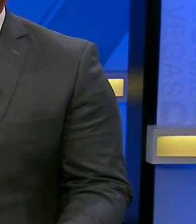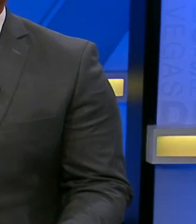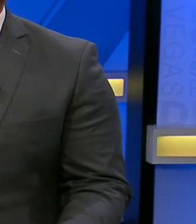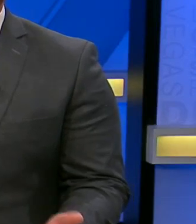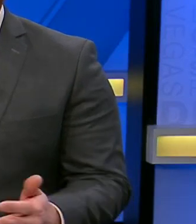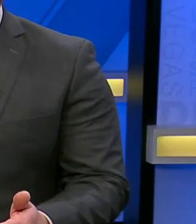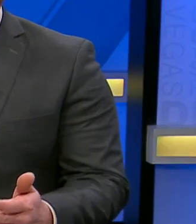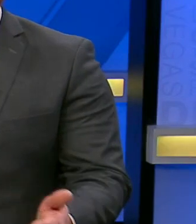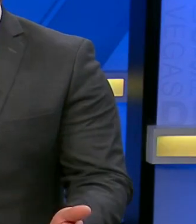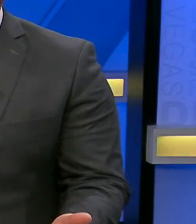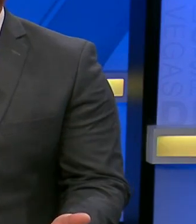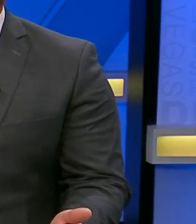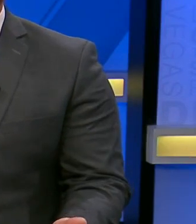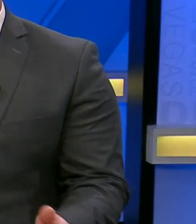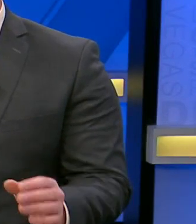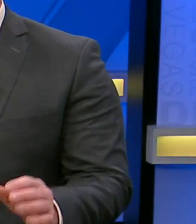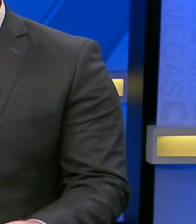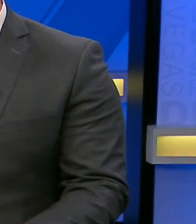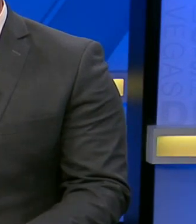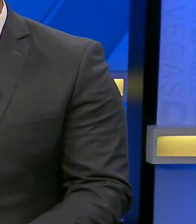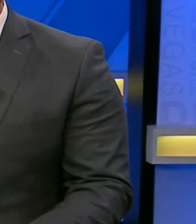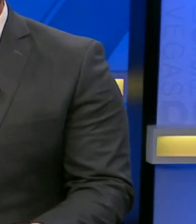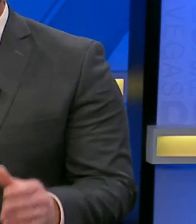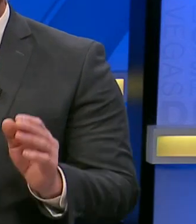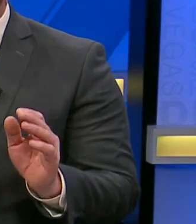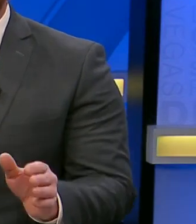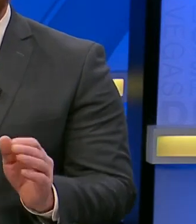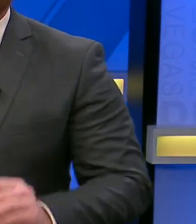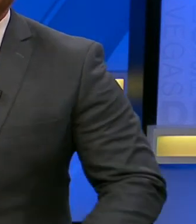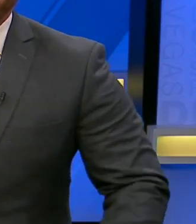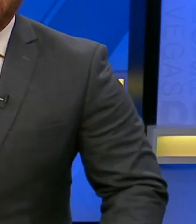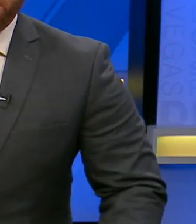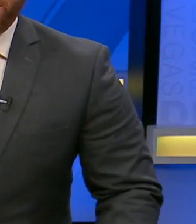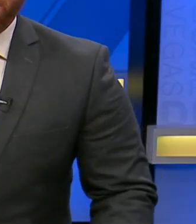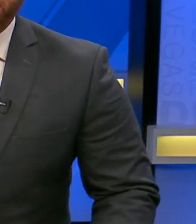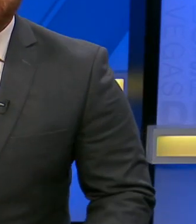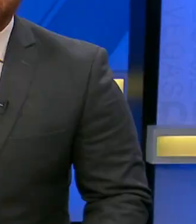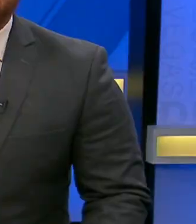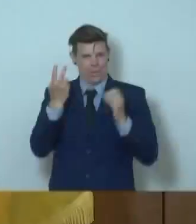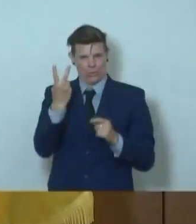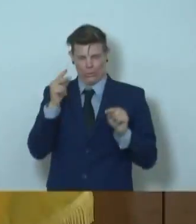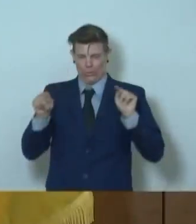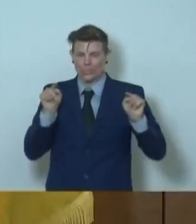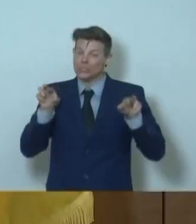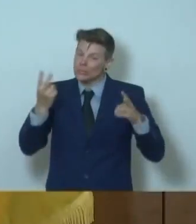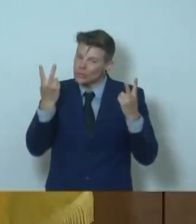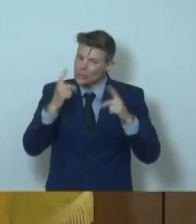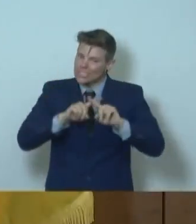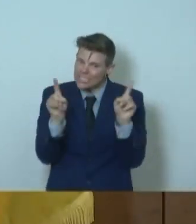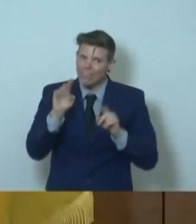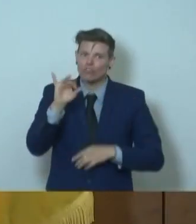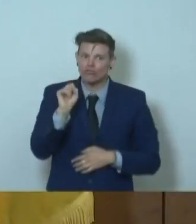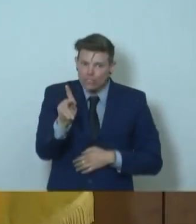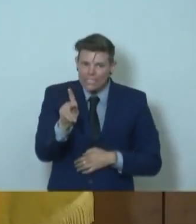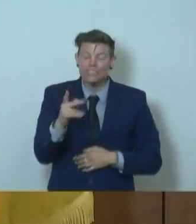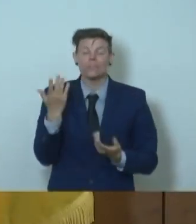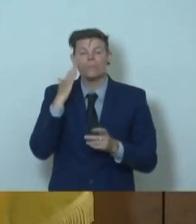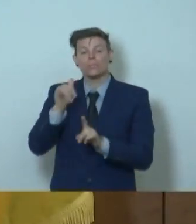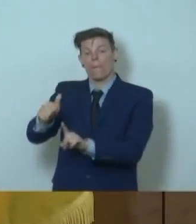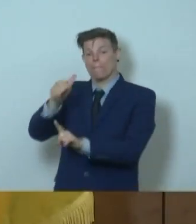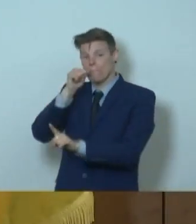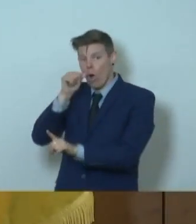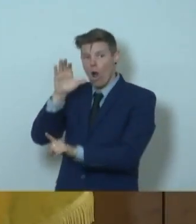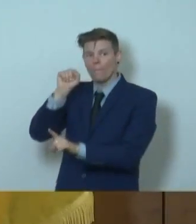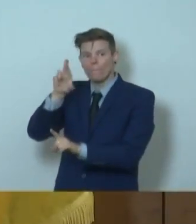indoor areas the same half capacity on Monday. That does not include bars, though. Bars, people stay longer, they